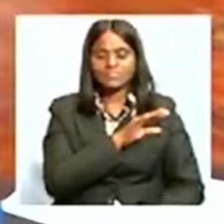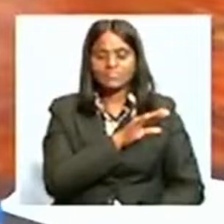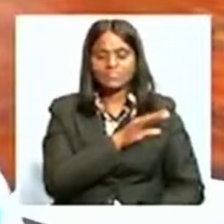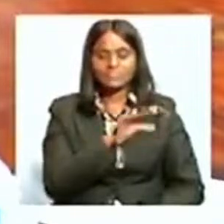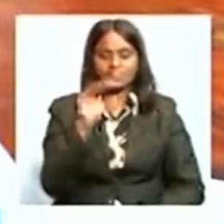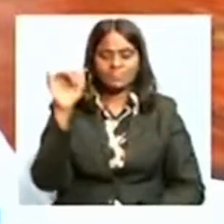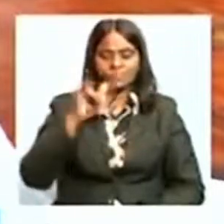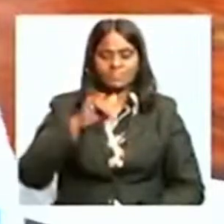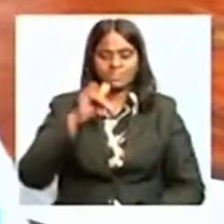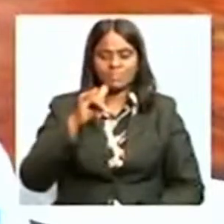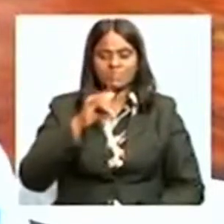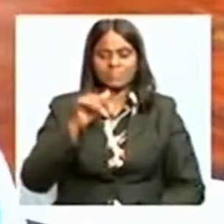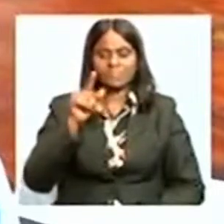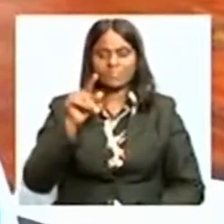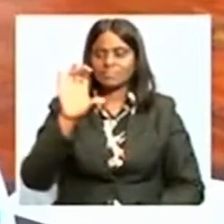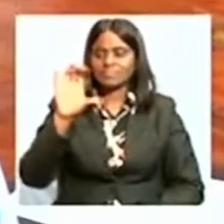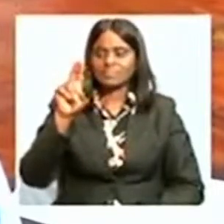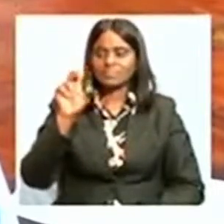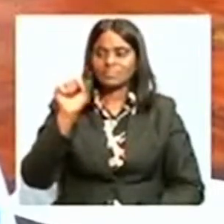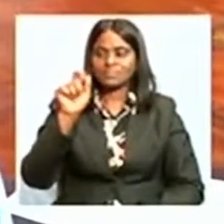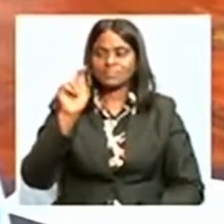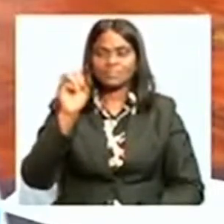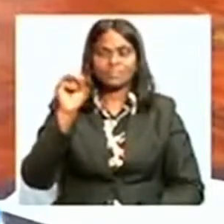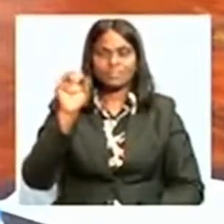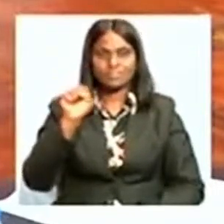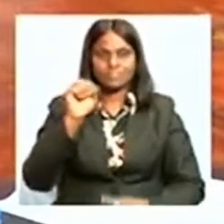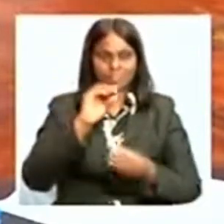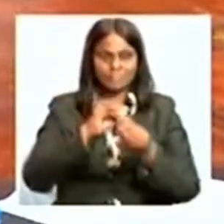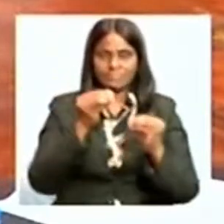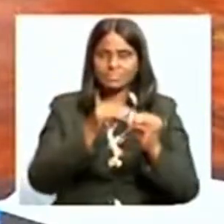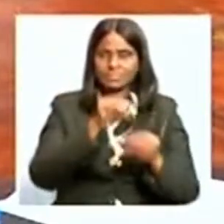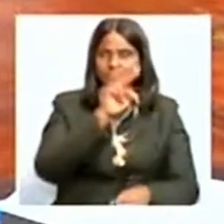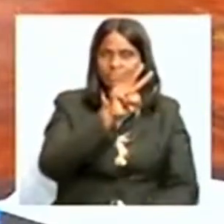eh? That's Customs and Excise Amendment Bill number 24.